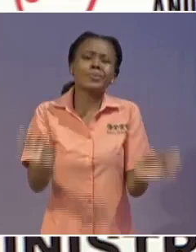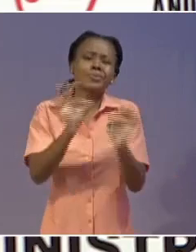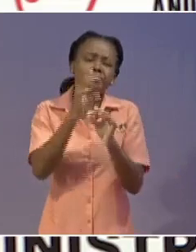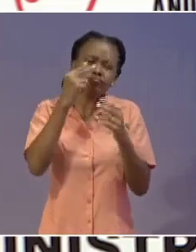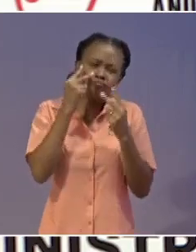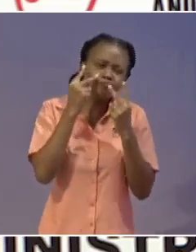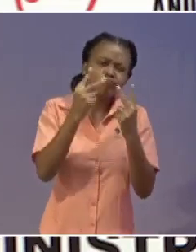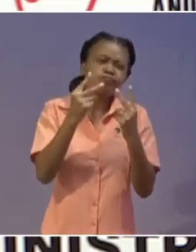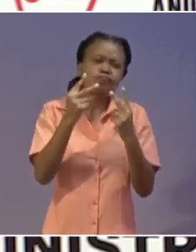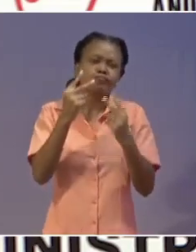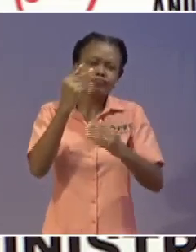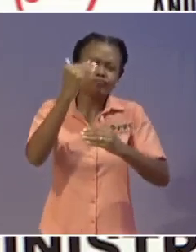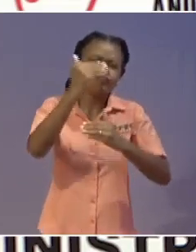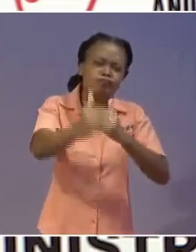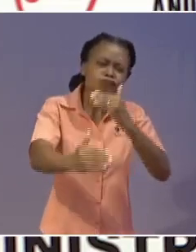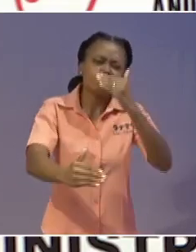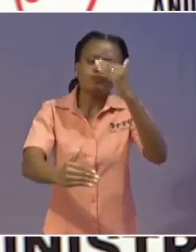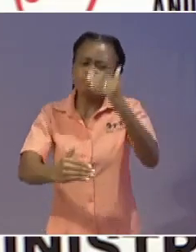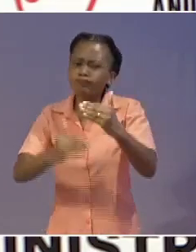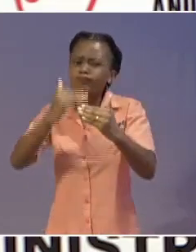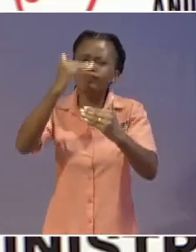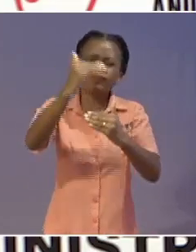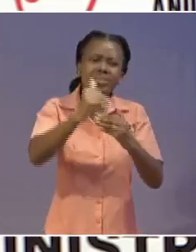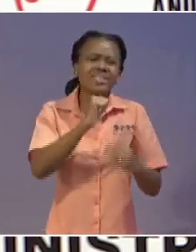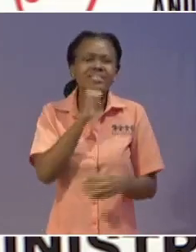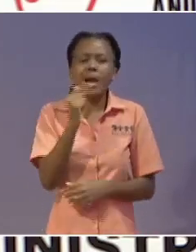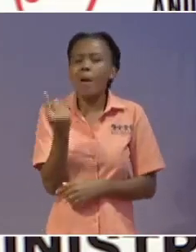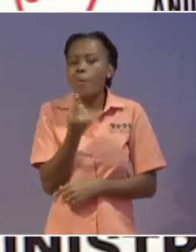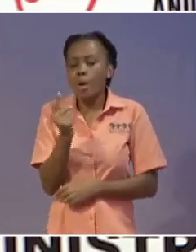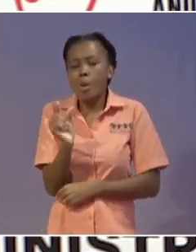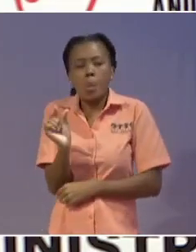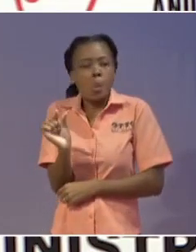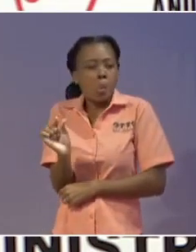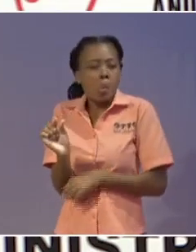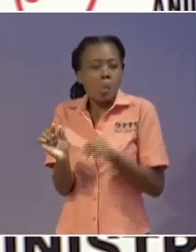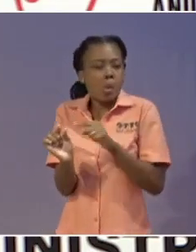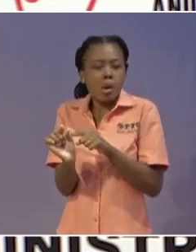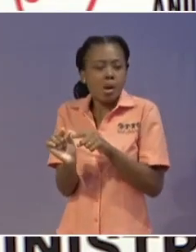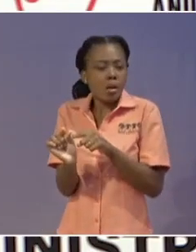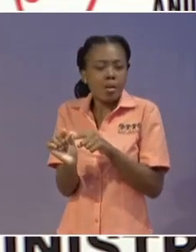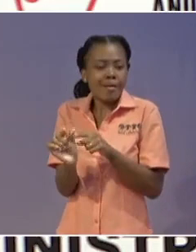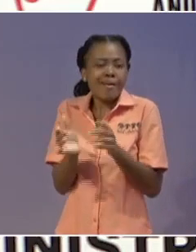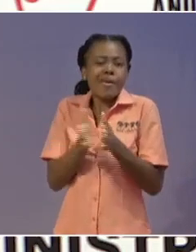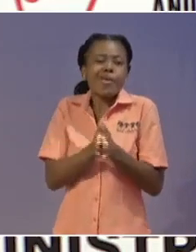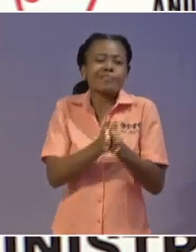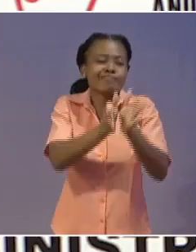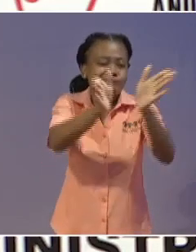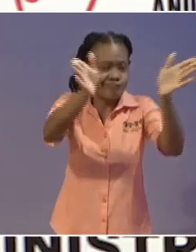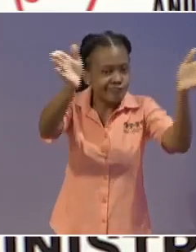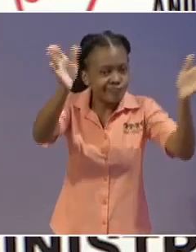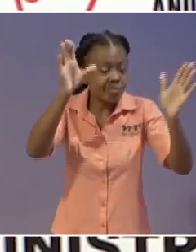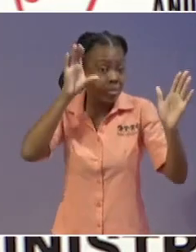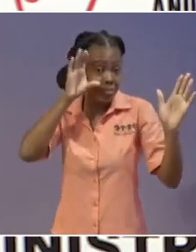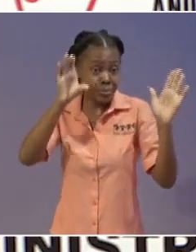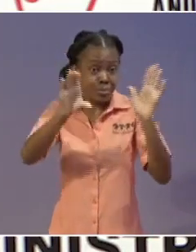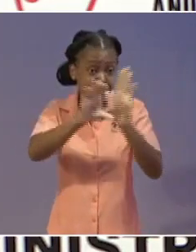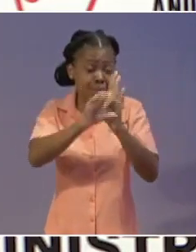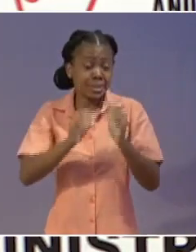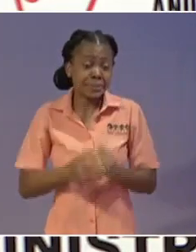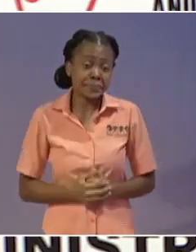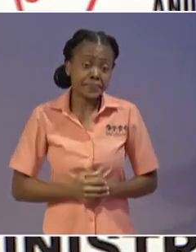over a long period of time with a large number of cases. And I'll go back to what we have on our dashboard, which is total deaths by vaccination status still